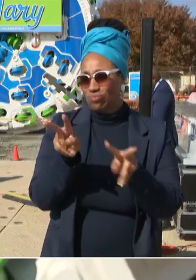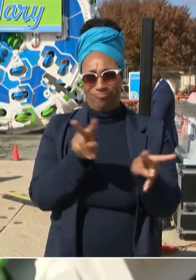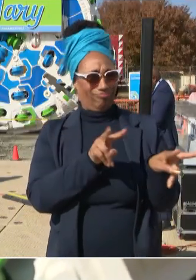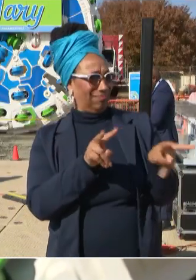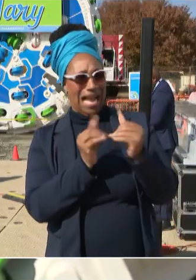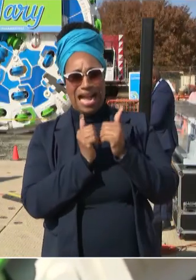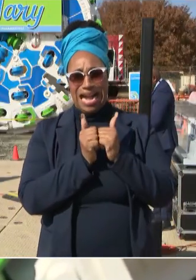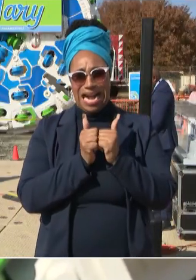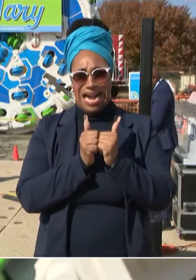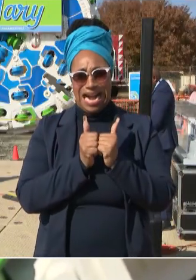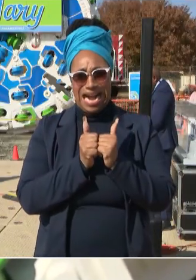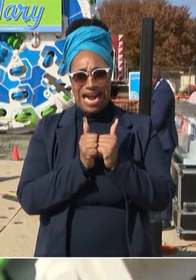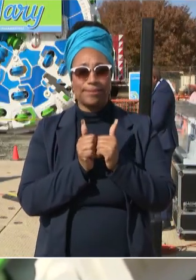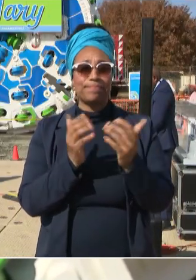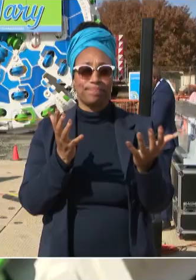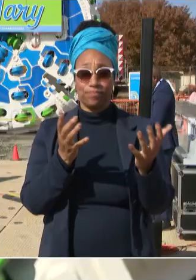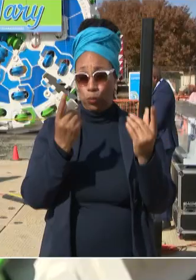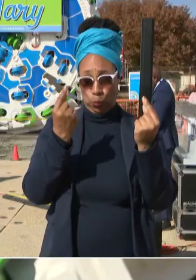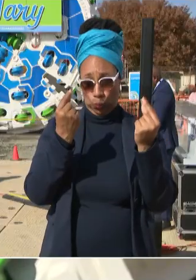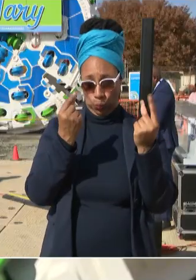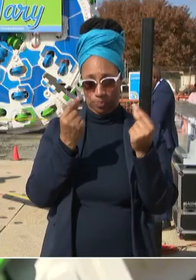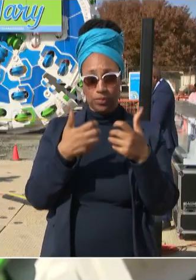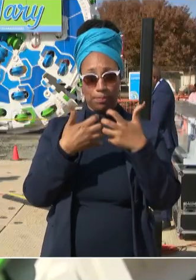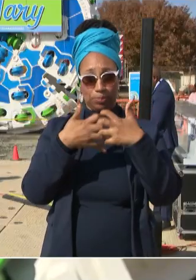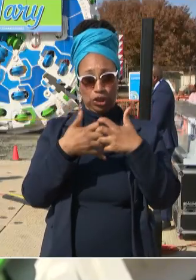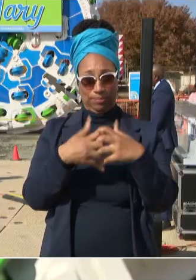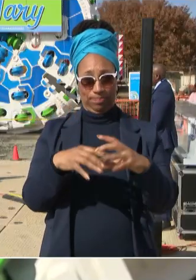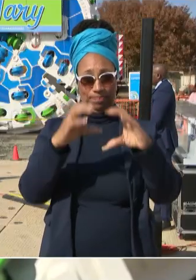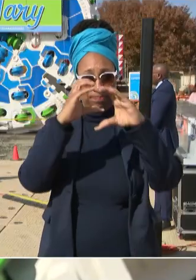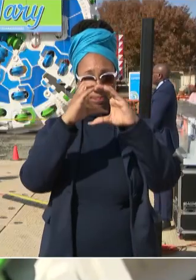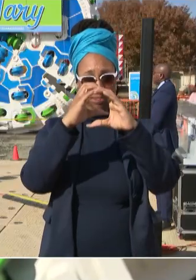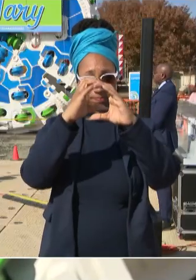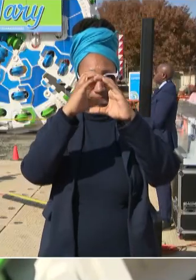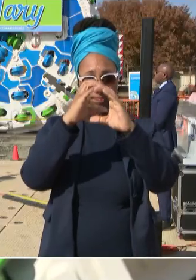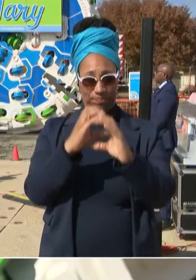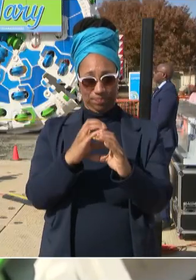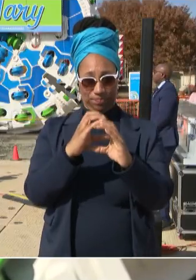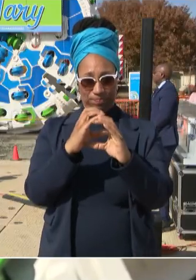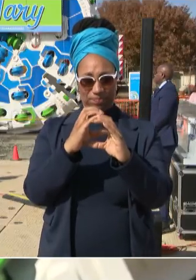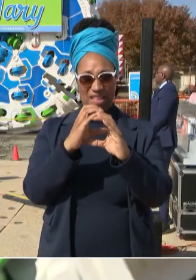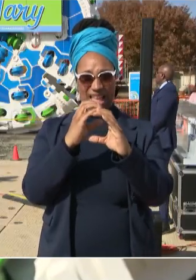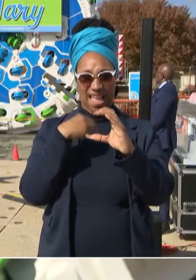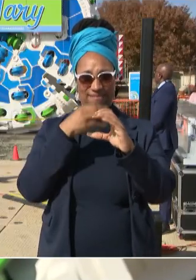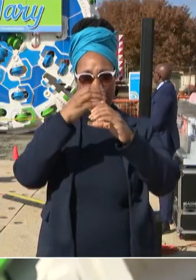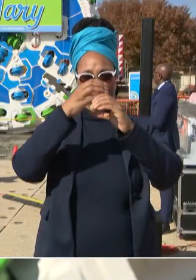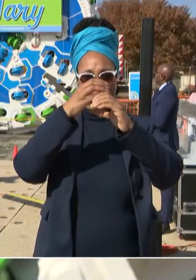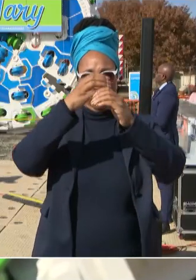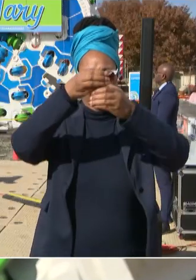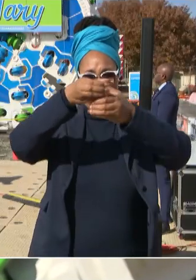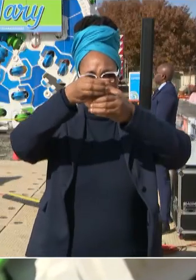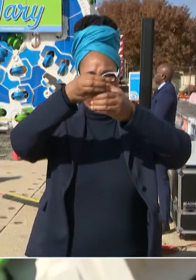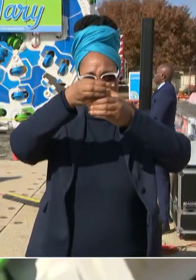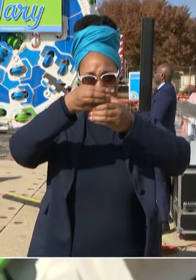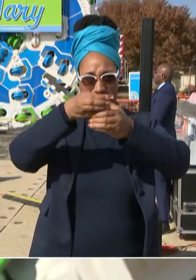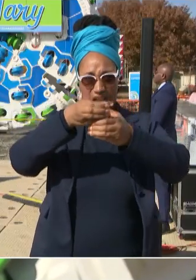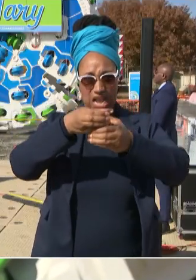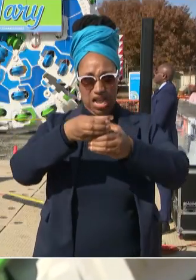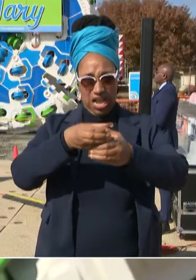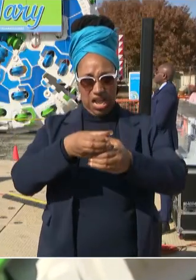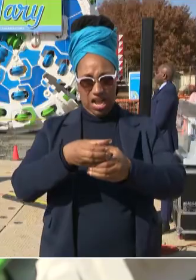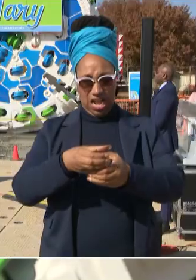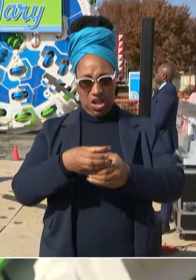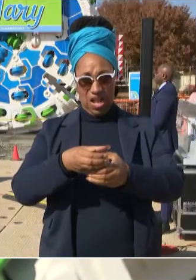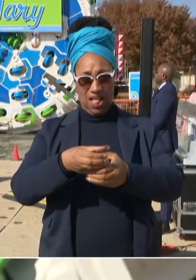the other one is temporary. So the temporary shaft is located in this area, and the permanent shaft is located in